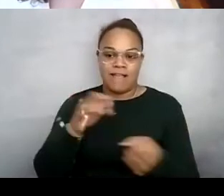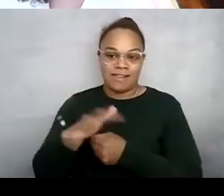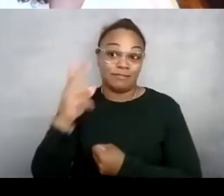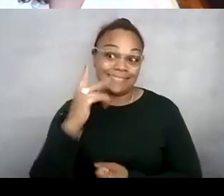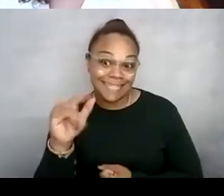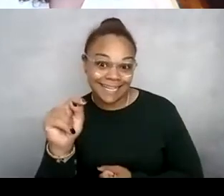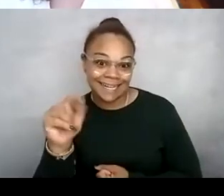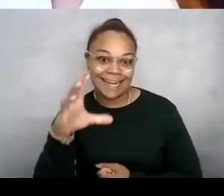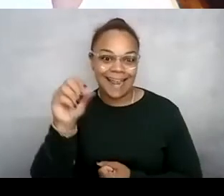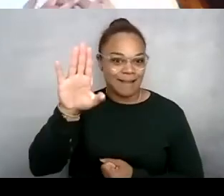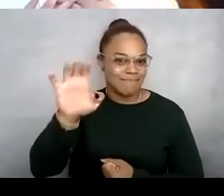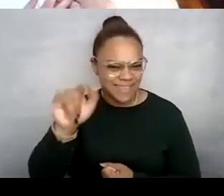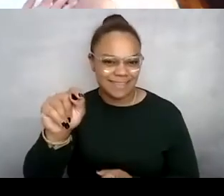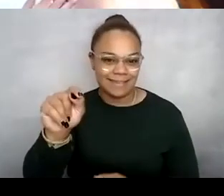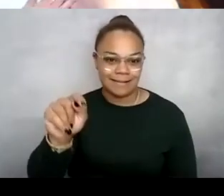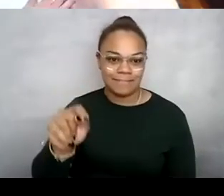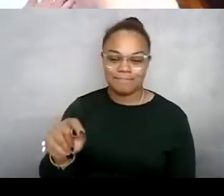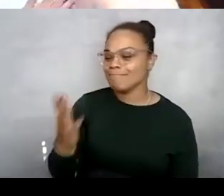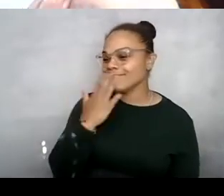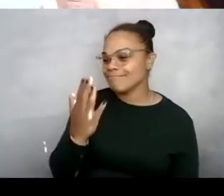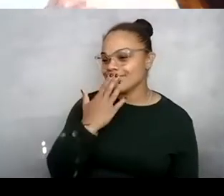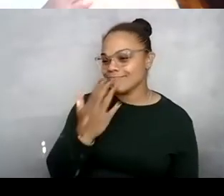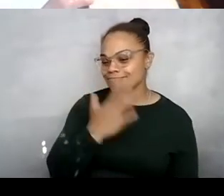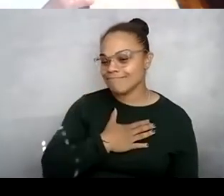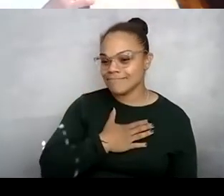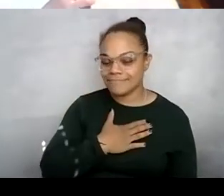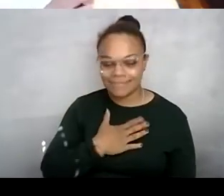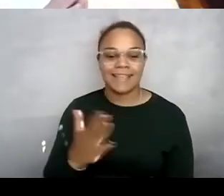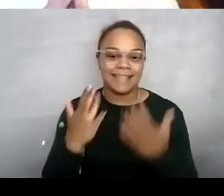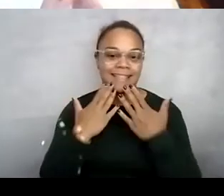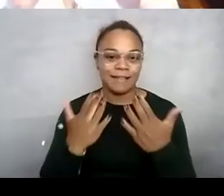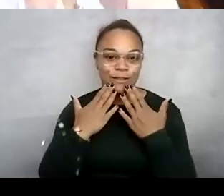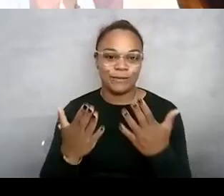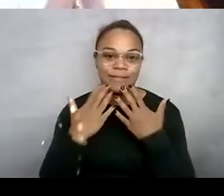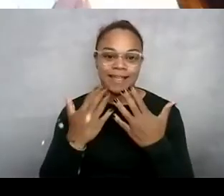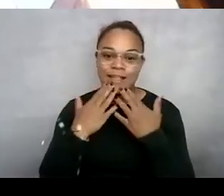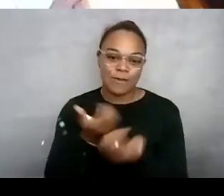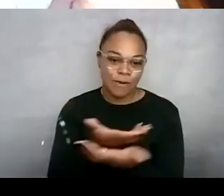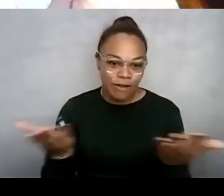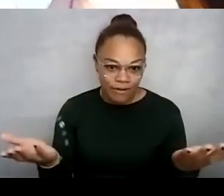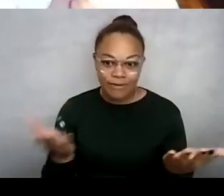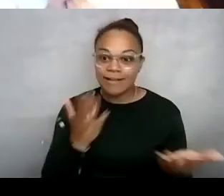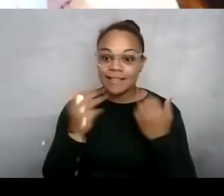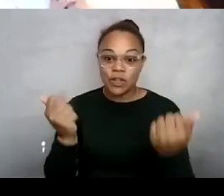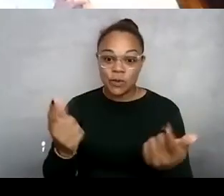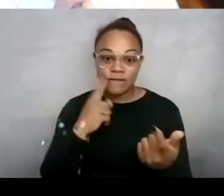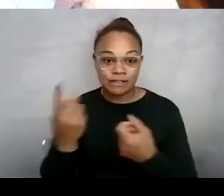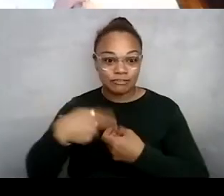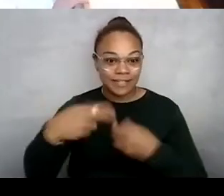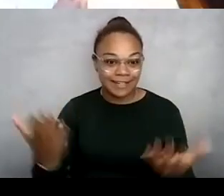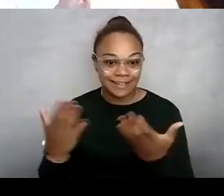it. Thank you. Thank you. Thank you all for being here.